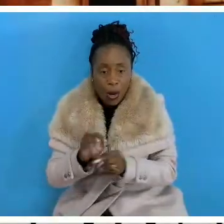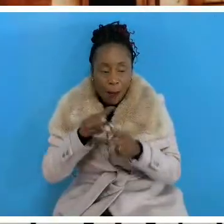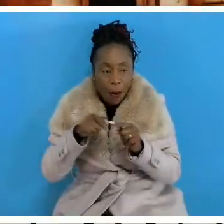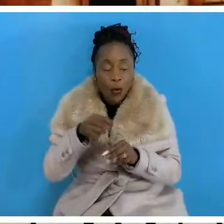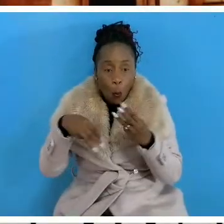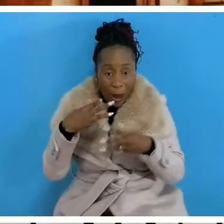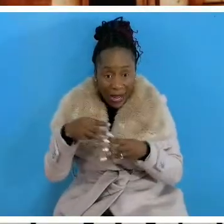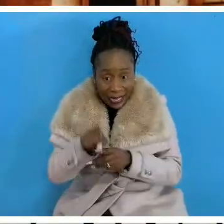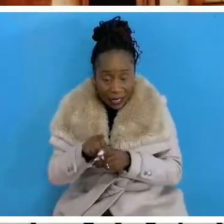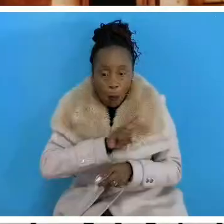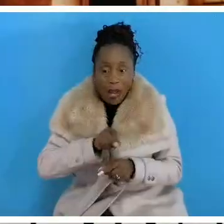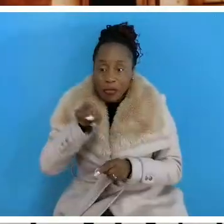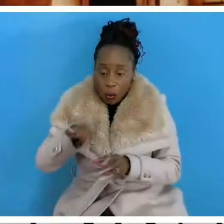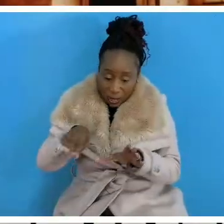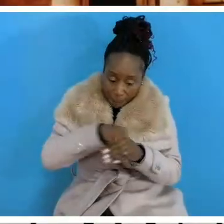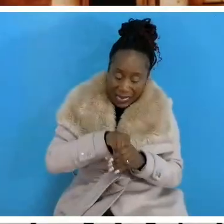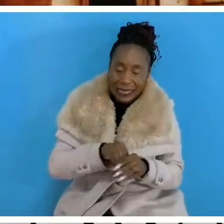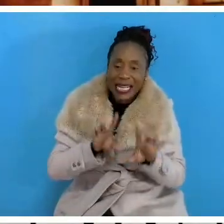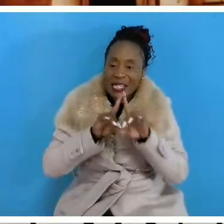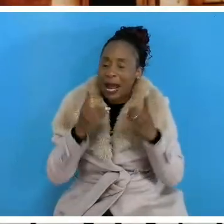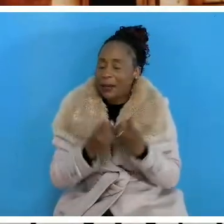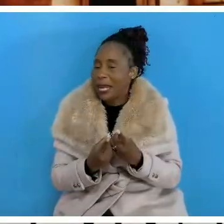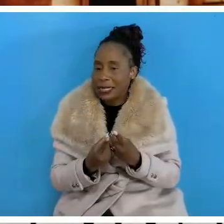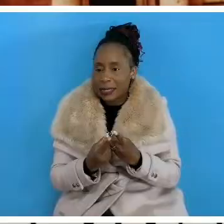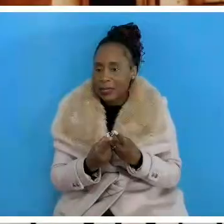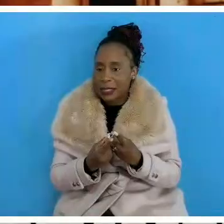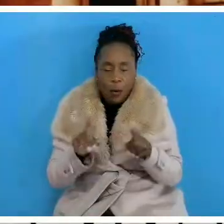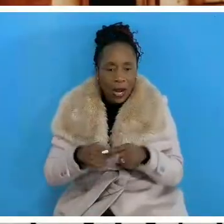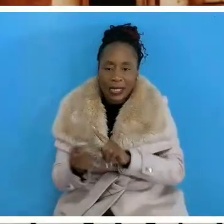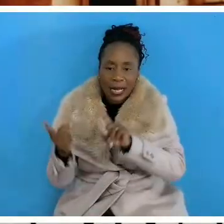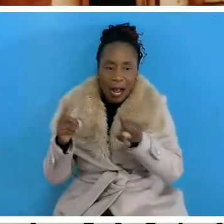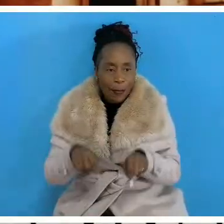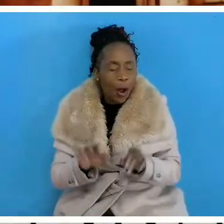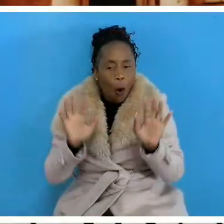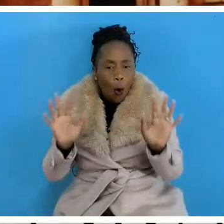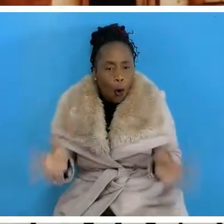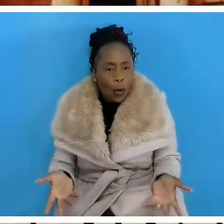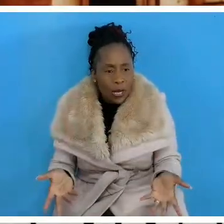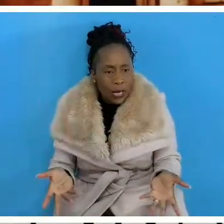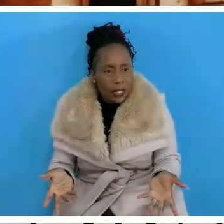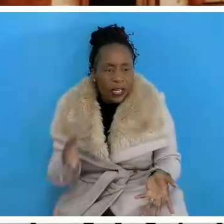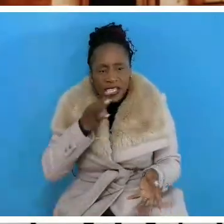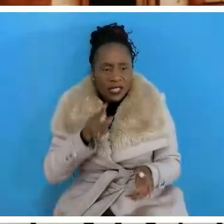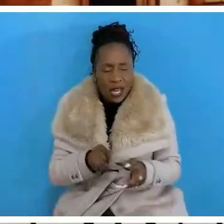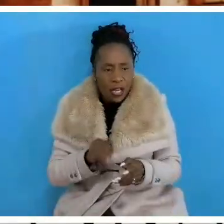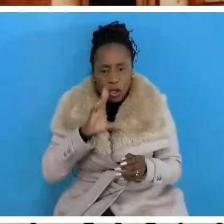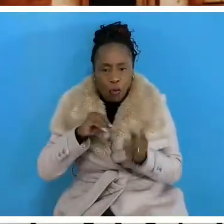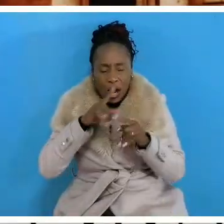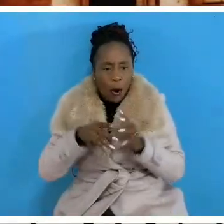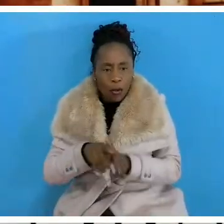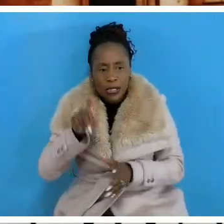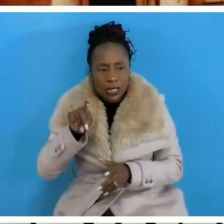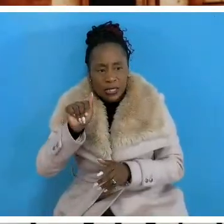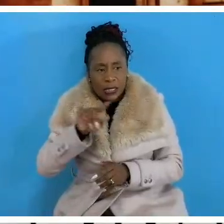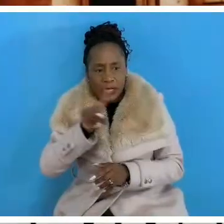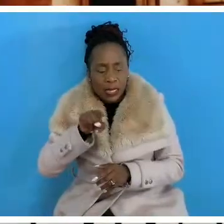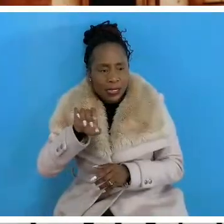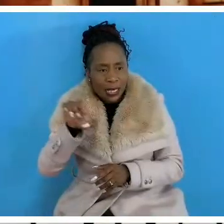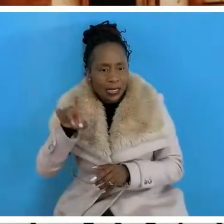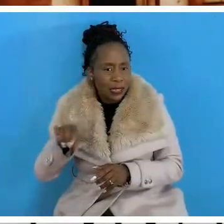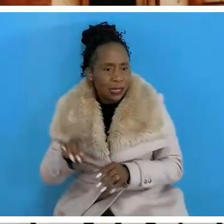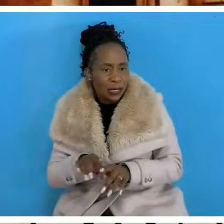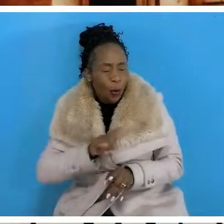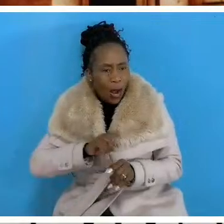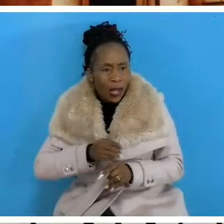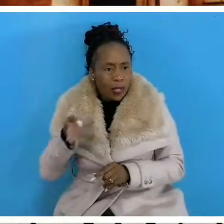part of the department. So it can't be that you are coming here only and saying, don't talk about Tazes because it's in Tshwane.